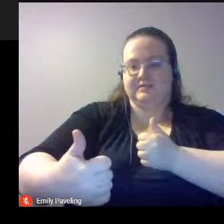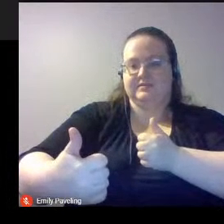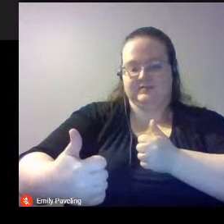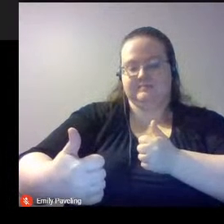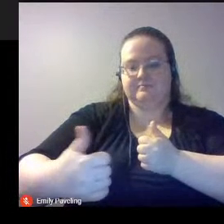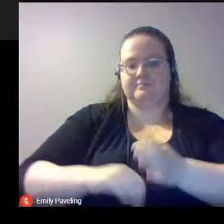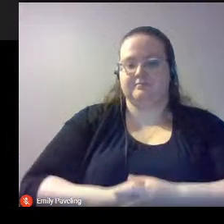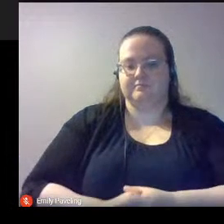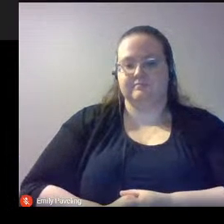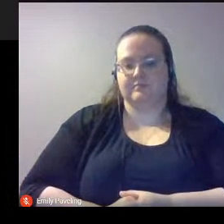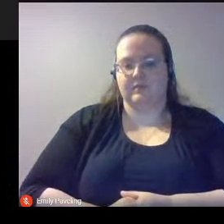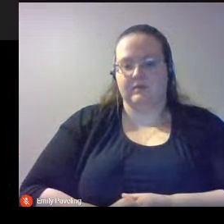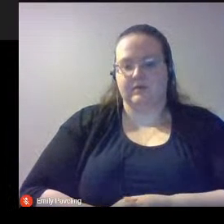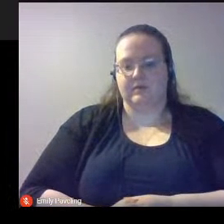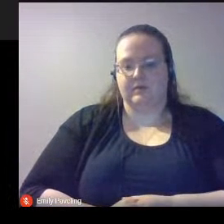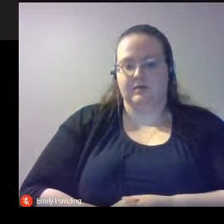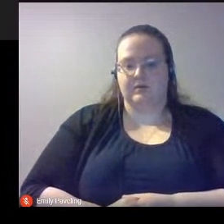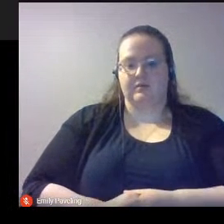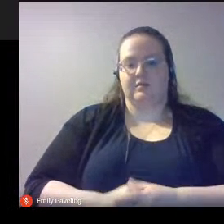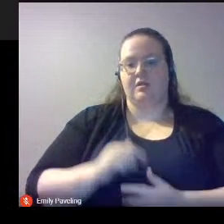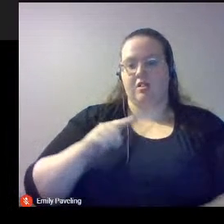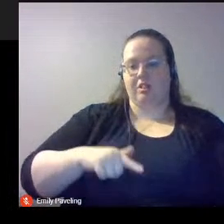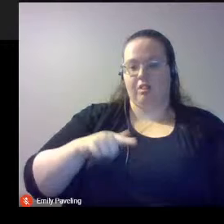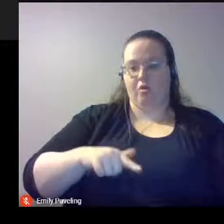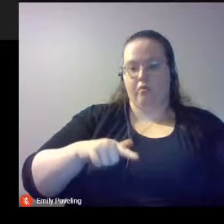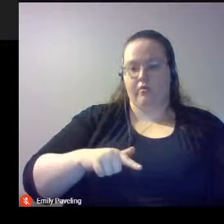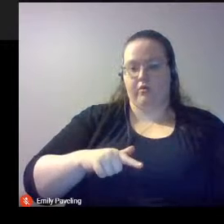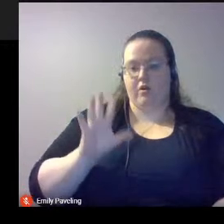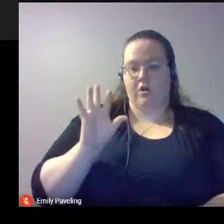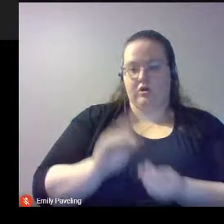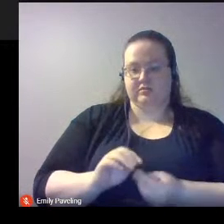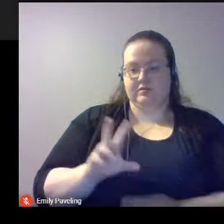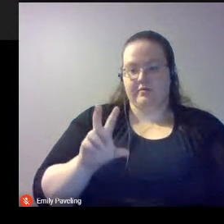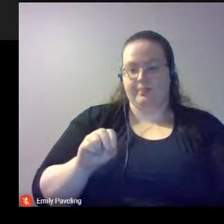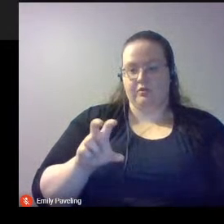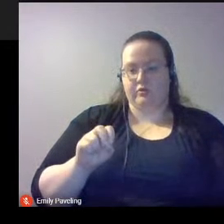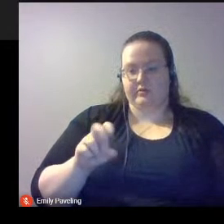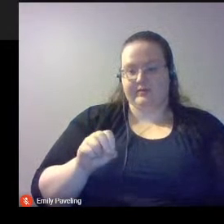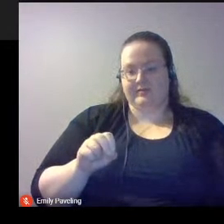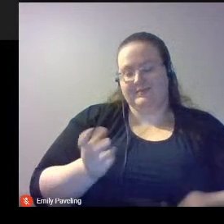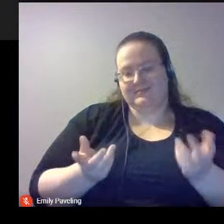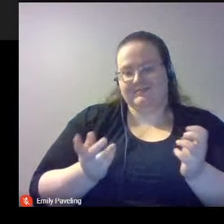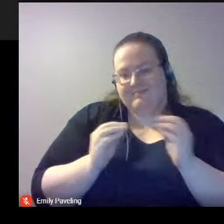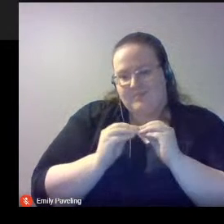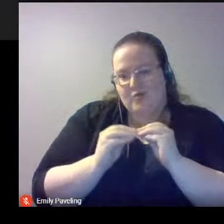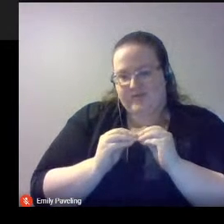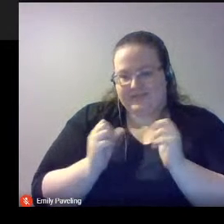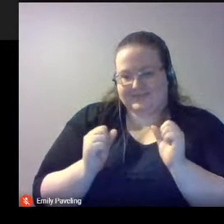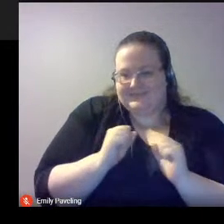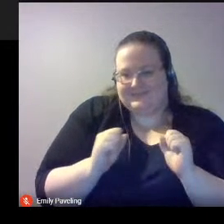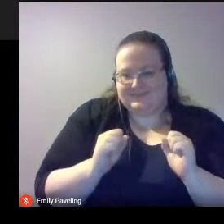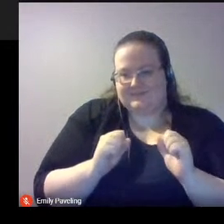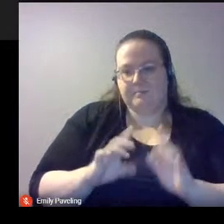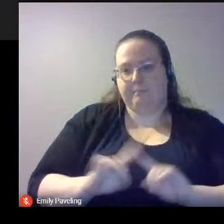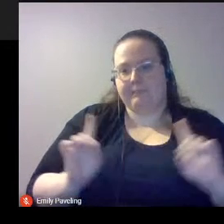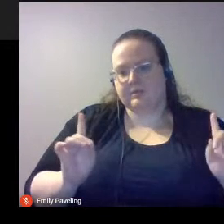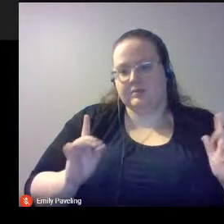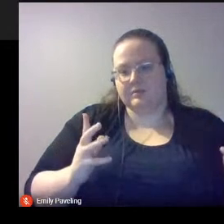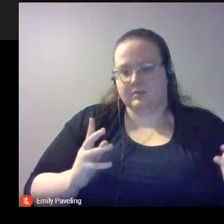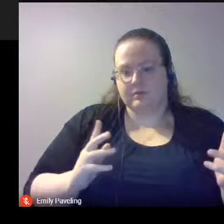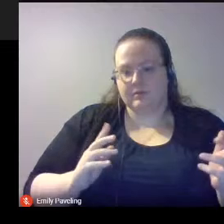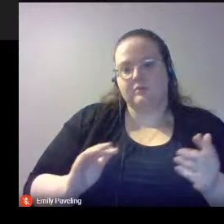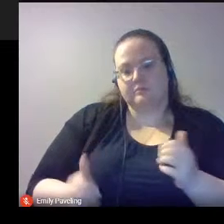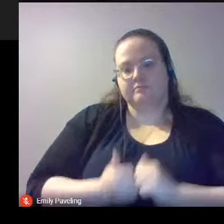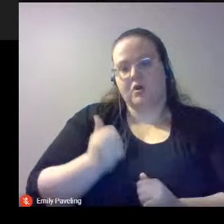as possible in the classroom. And the lower photo has 30 desks, again, a little bit tighter, but again, providing the most amount of